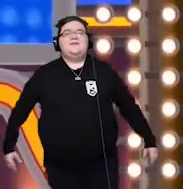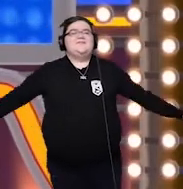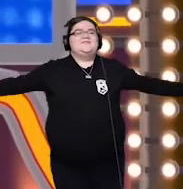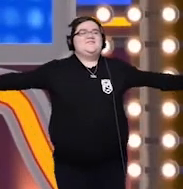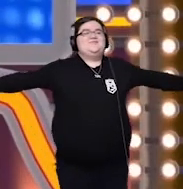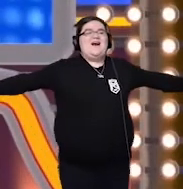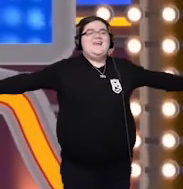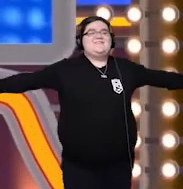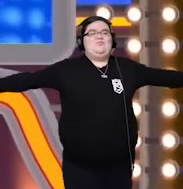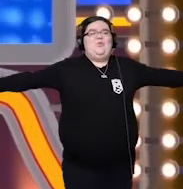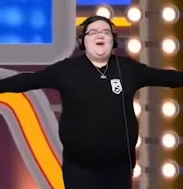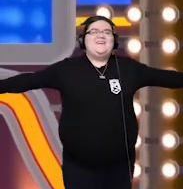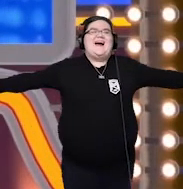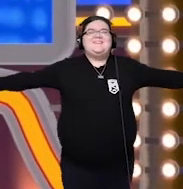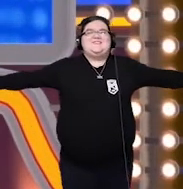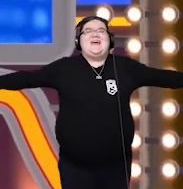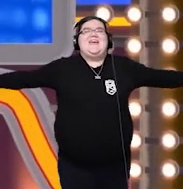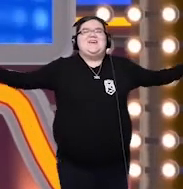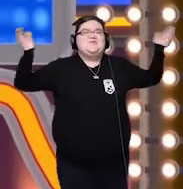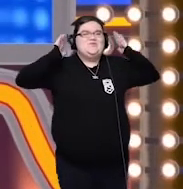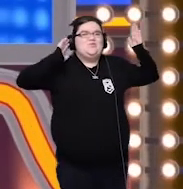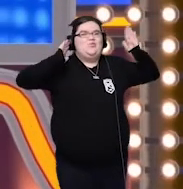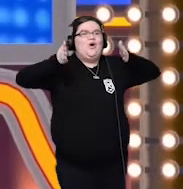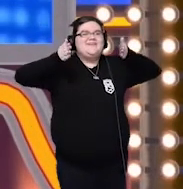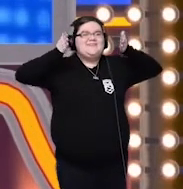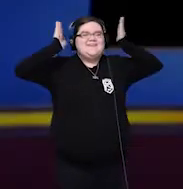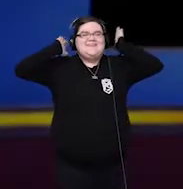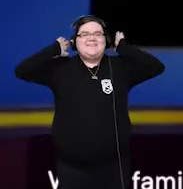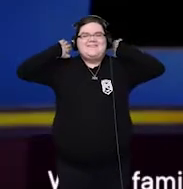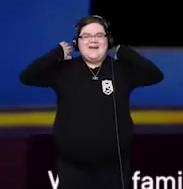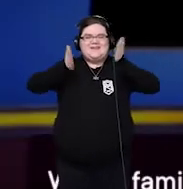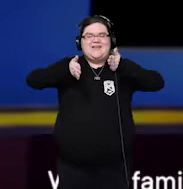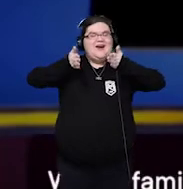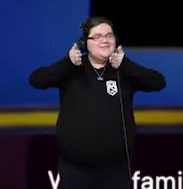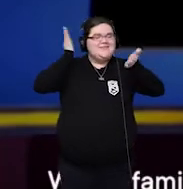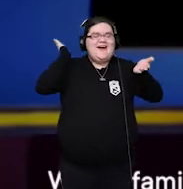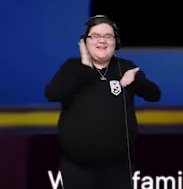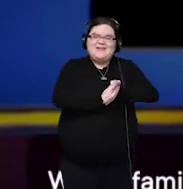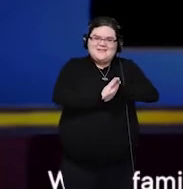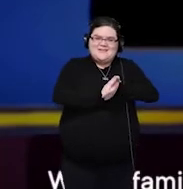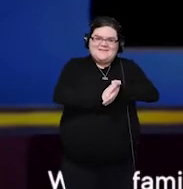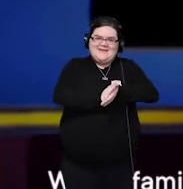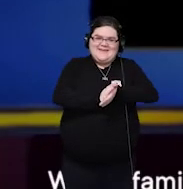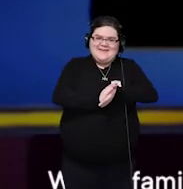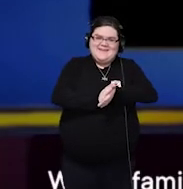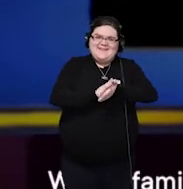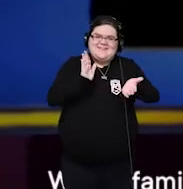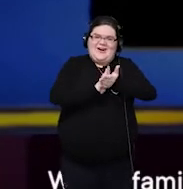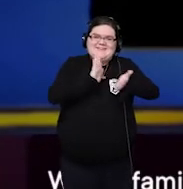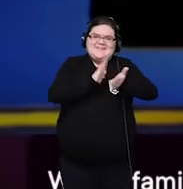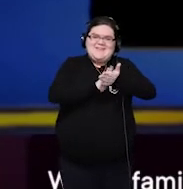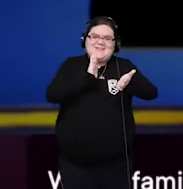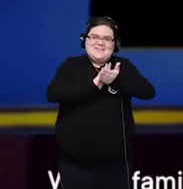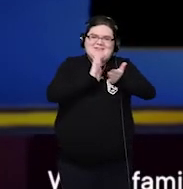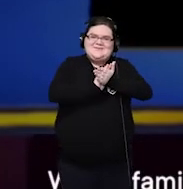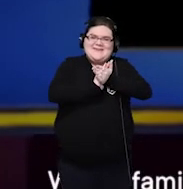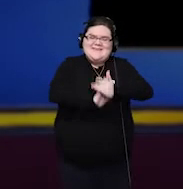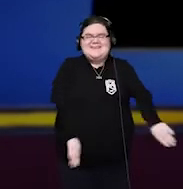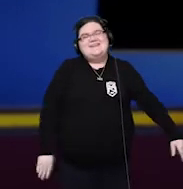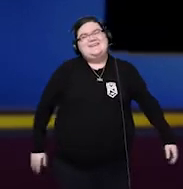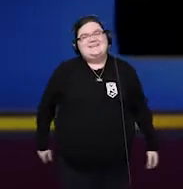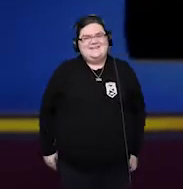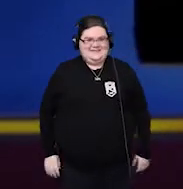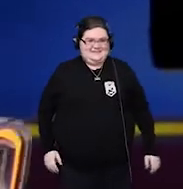well. Oh my god! Right, what did I say? What did I say? Y'all did not listen to me! Y'all need to listen to